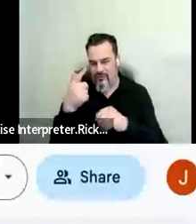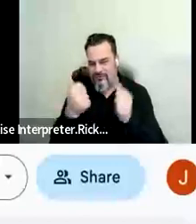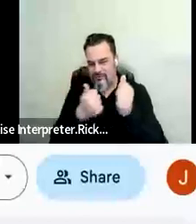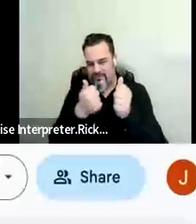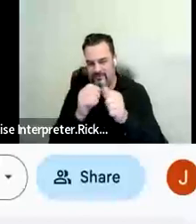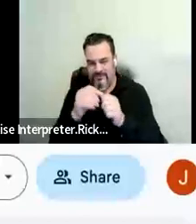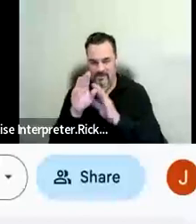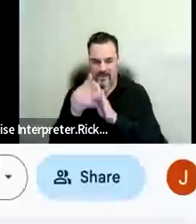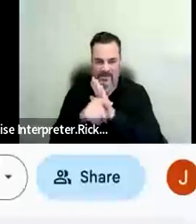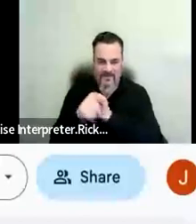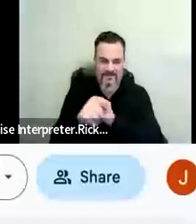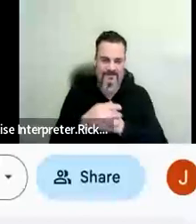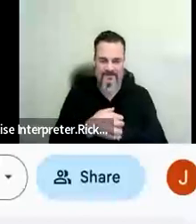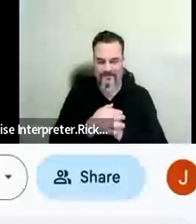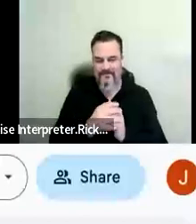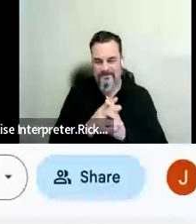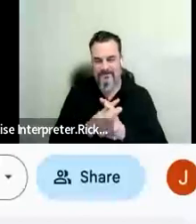background.